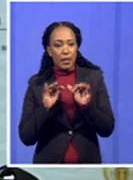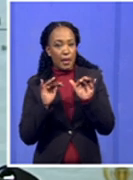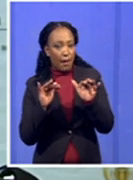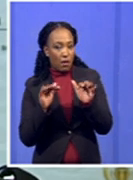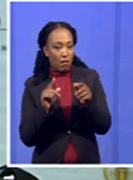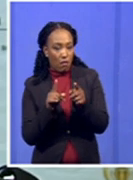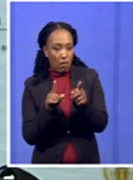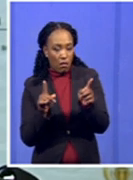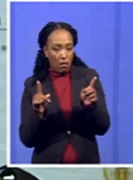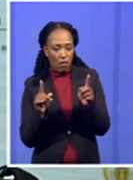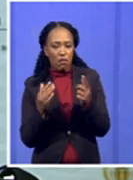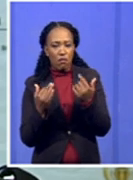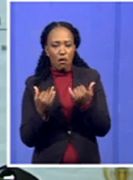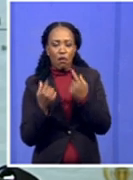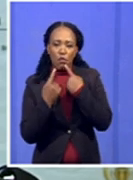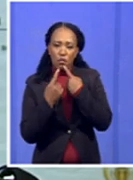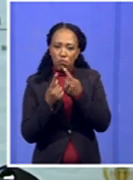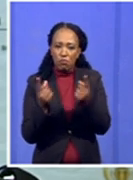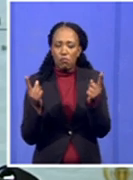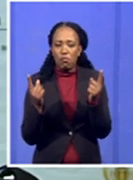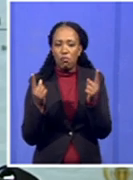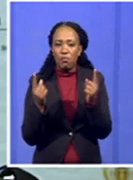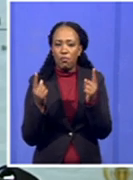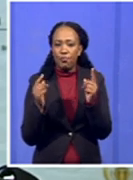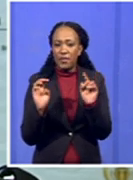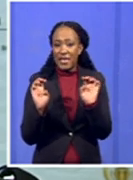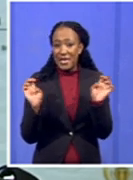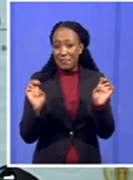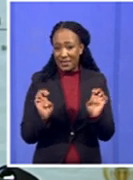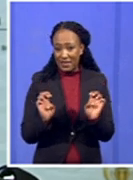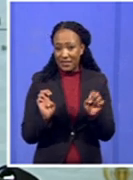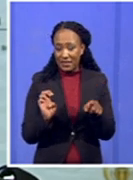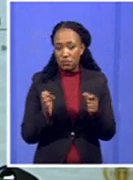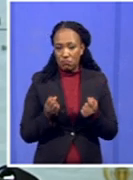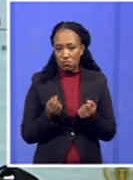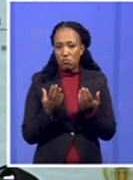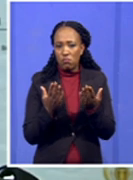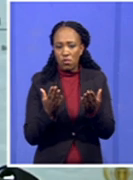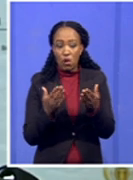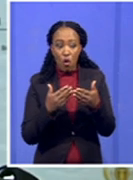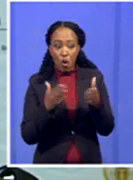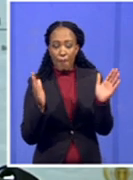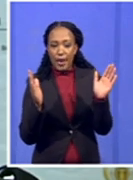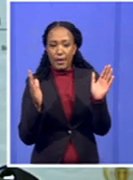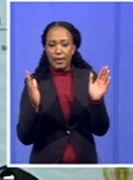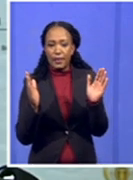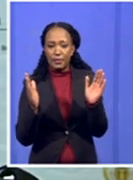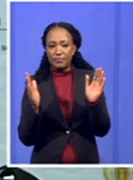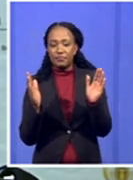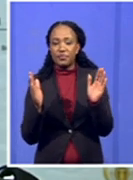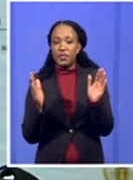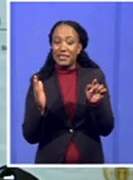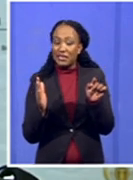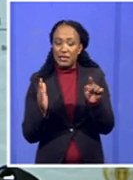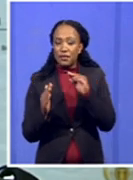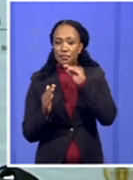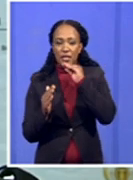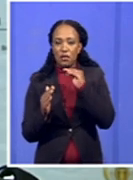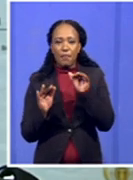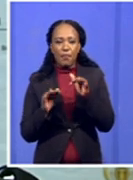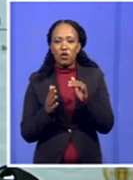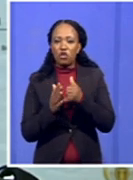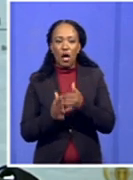though we are announcing that the emergency services is open, it really does not mean that people should